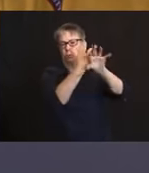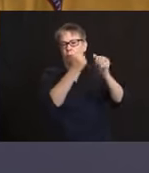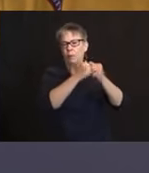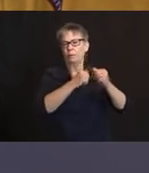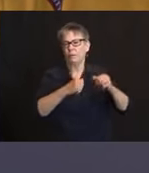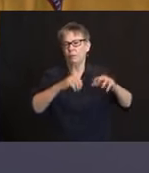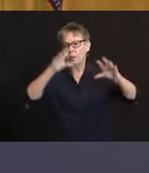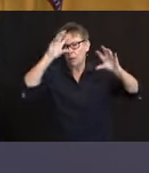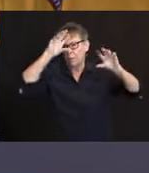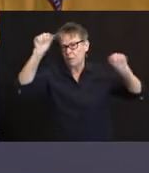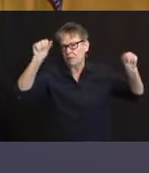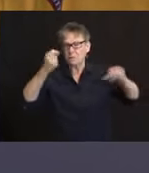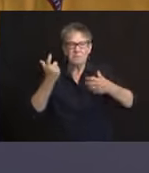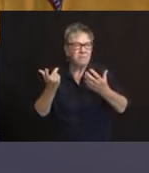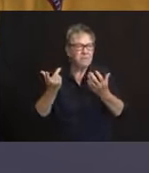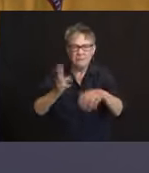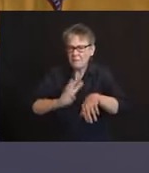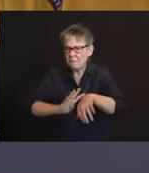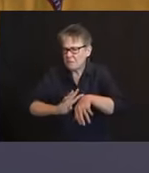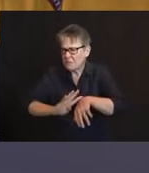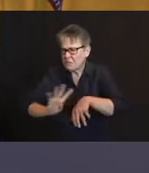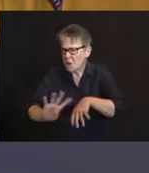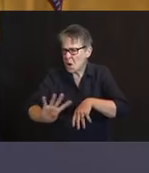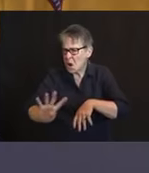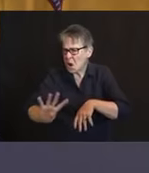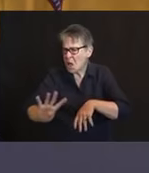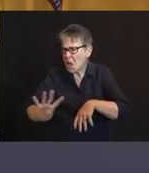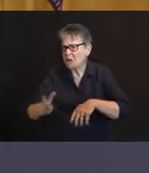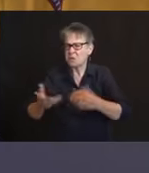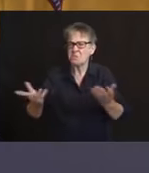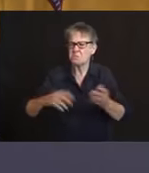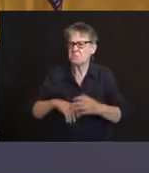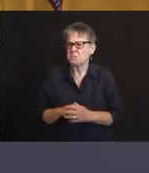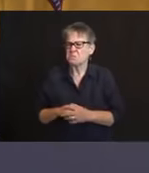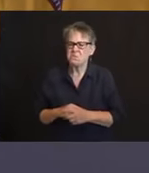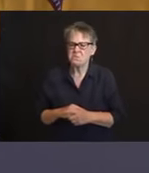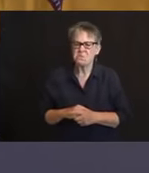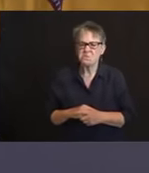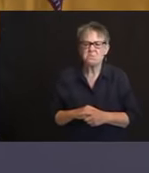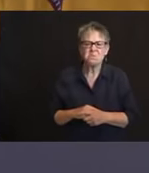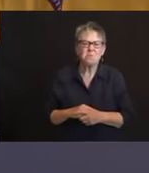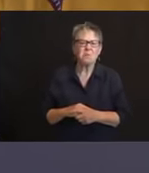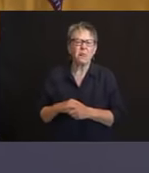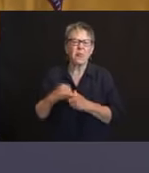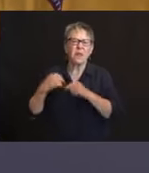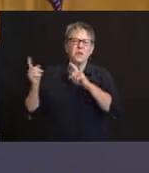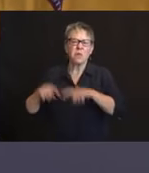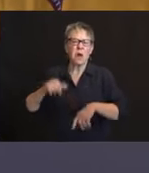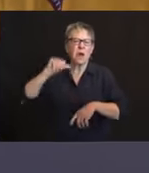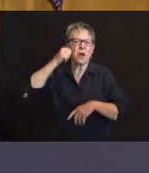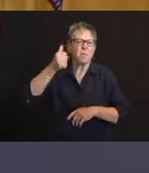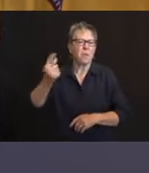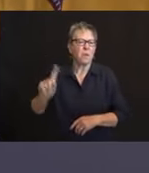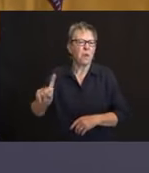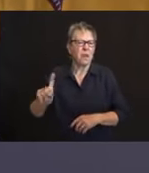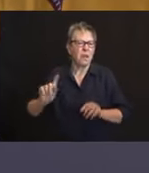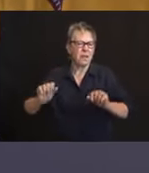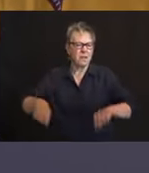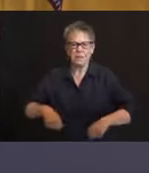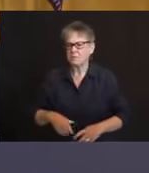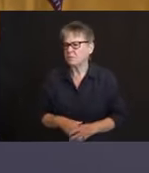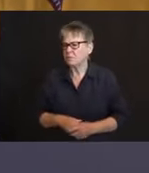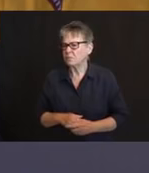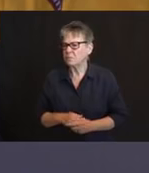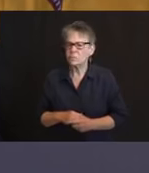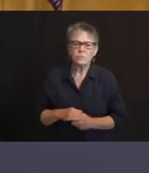And tomorrow, as I say, we'll be with you at 1 o'clock unless you hear otherwise. So thank you. Elise, good afternoon. Good